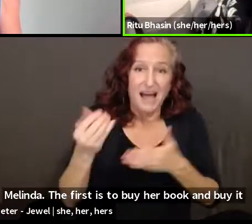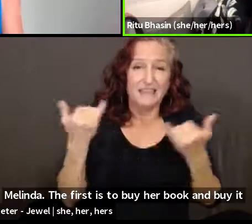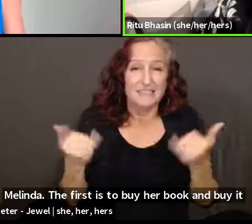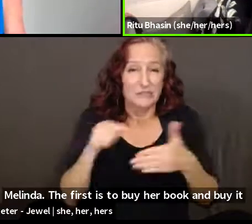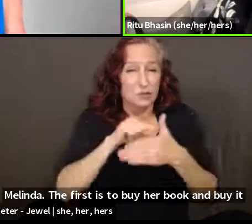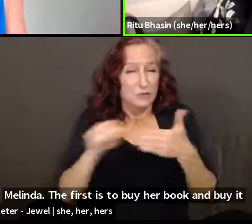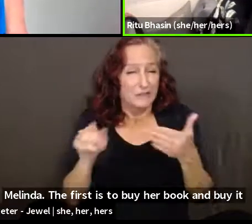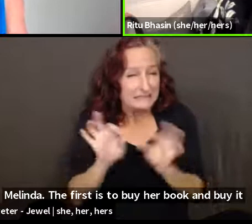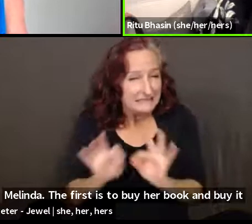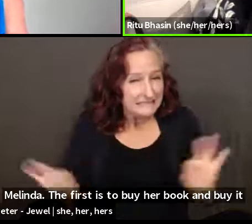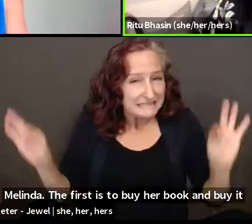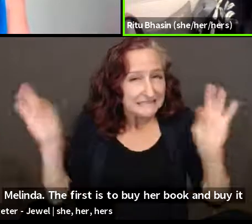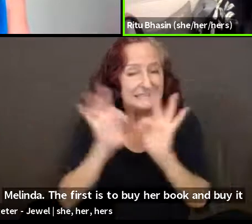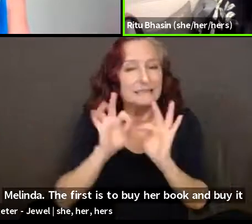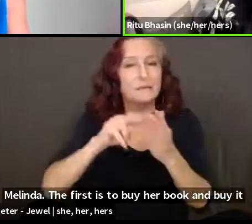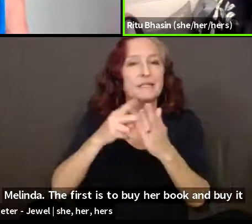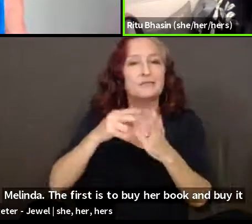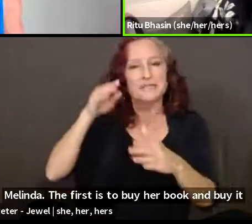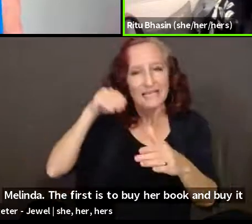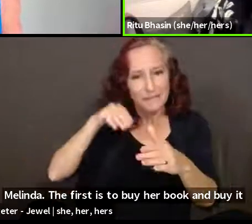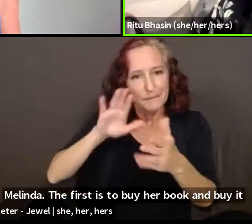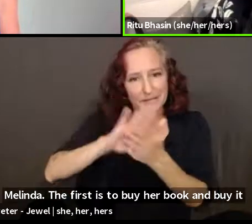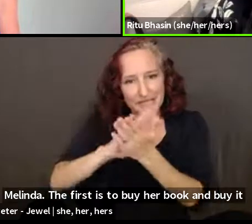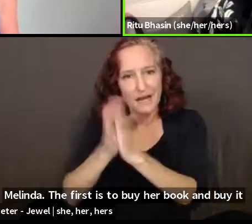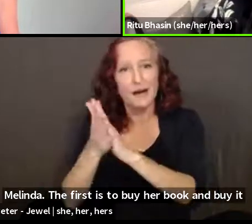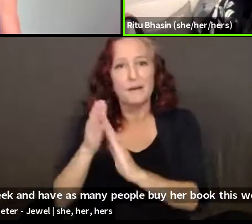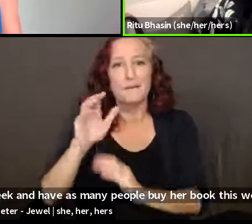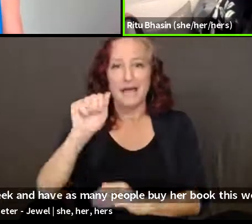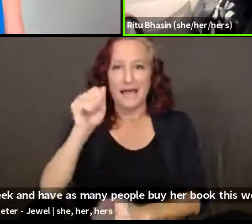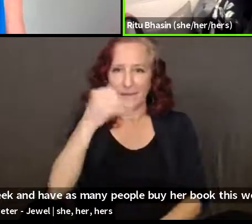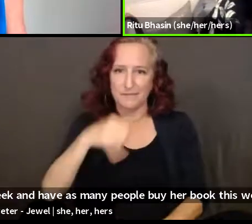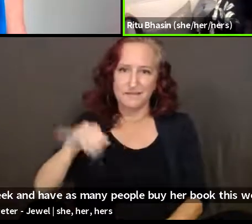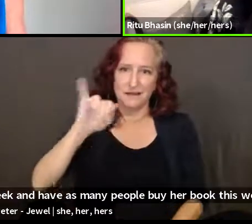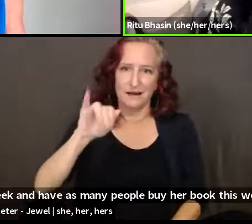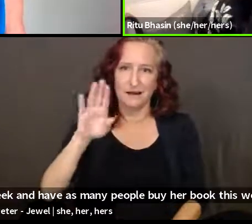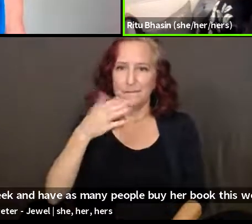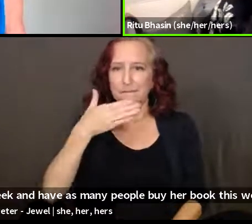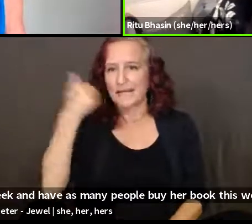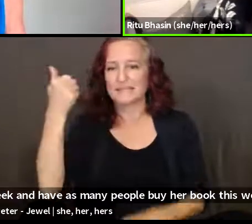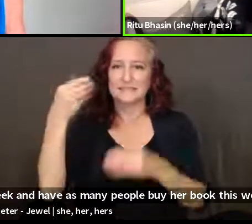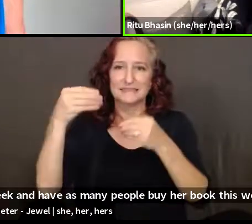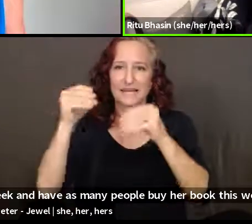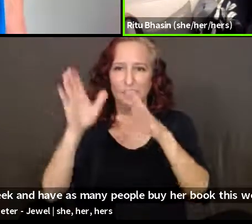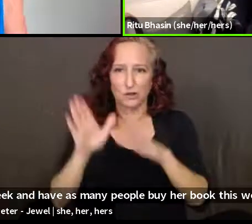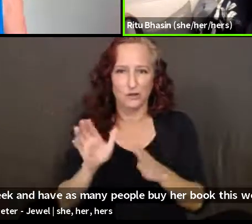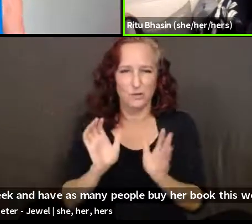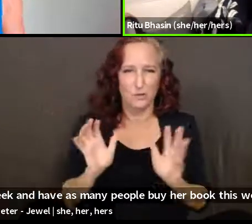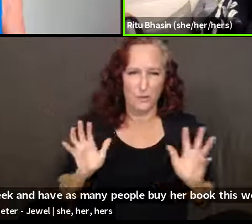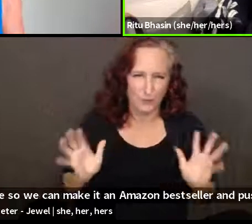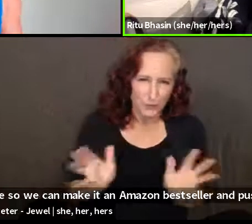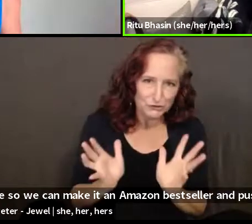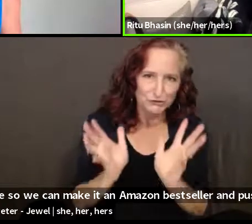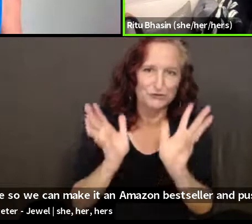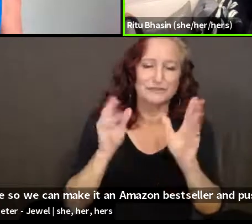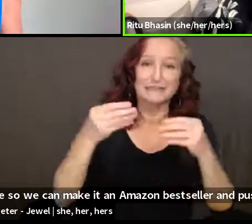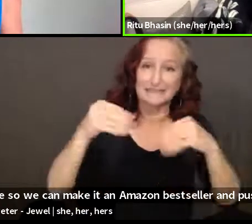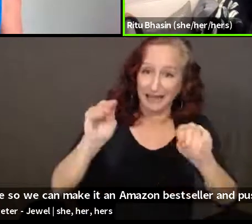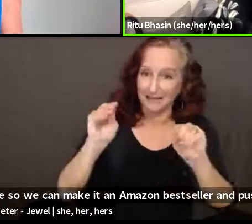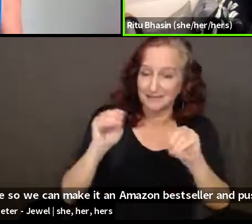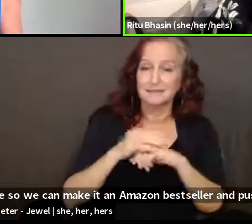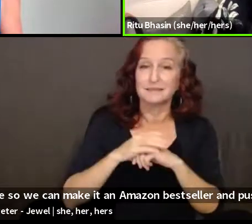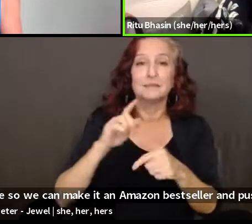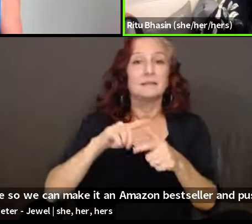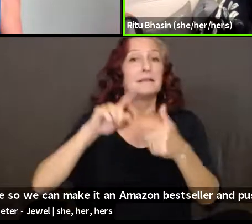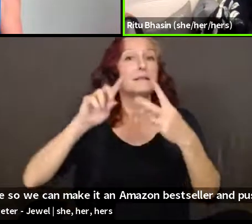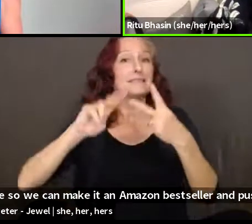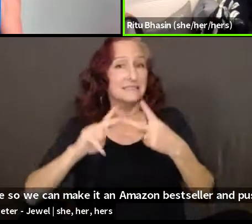possible so that we can make it an Amazon bestseller and push the sales. And then the second most important thing that you can do to